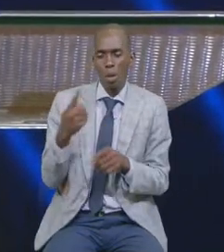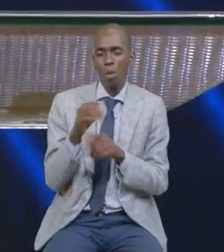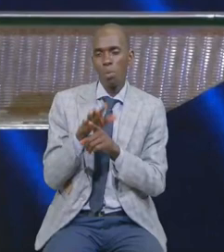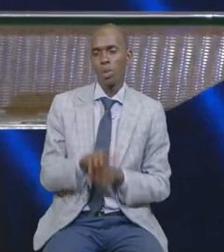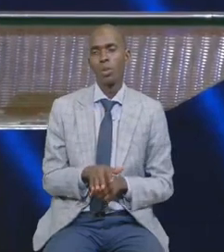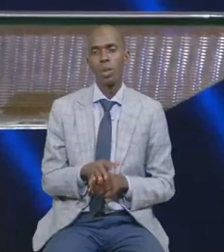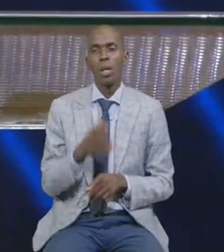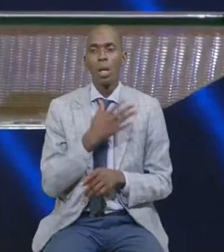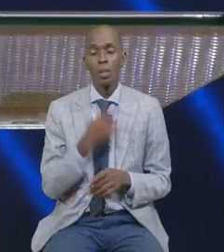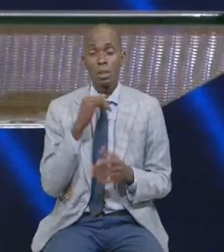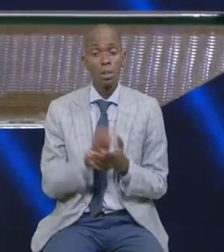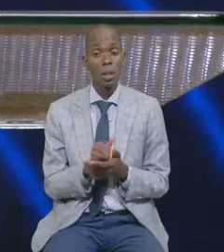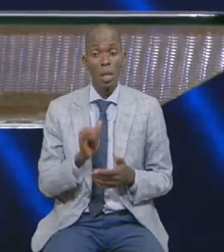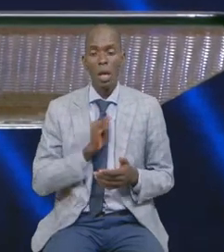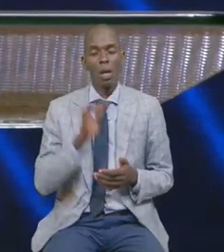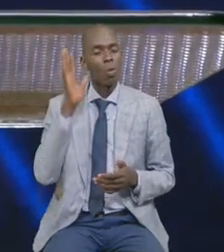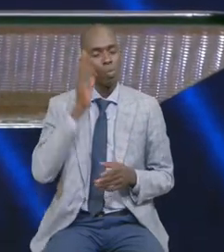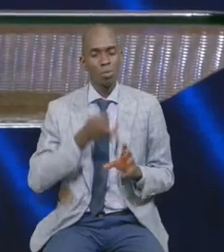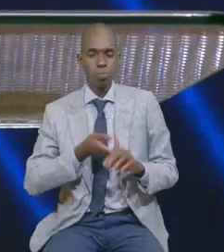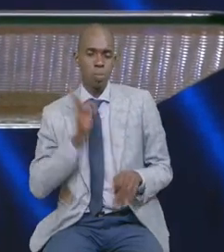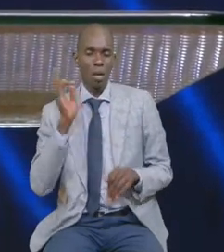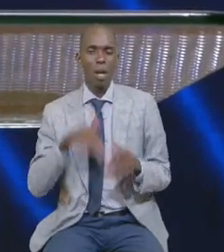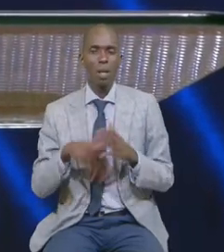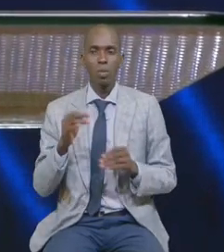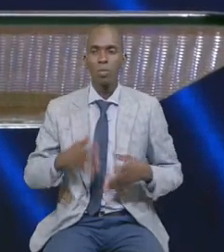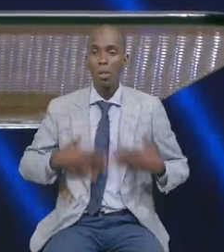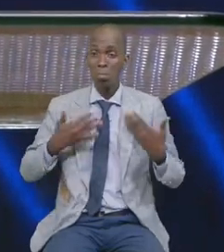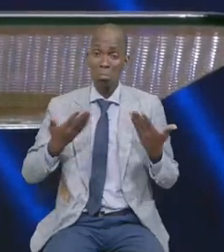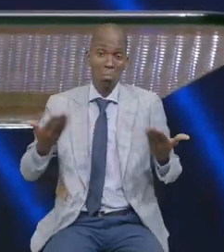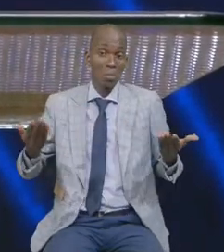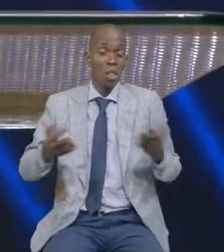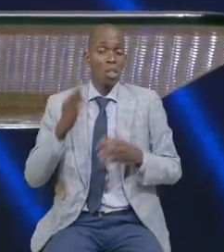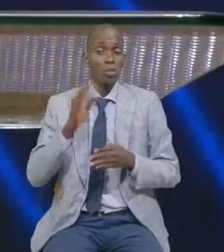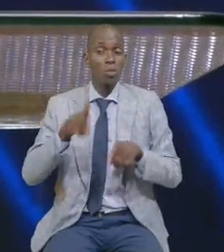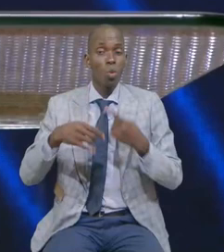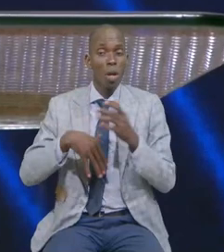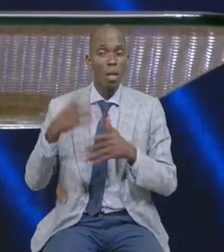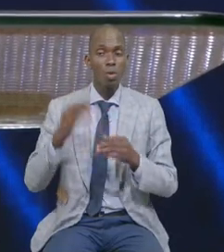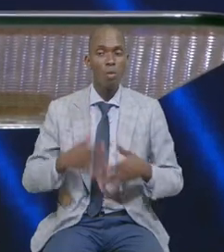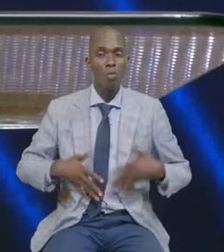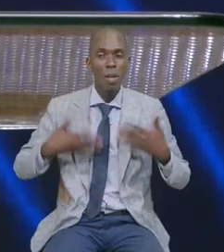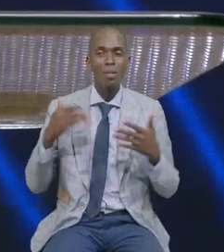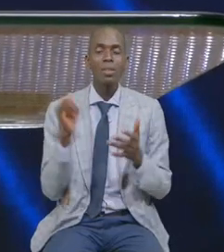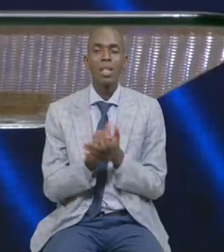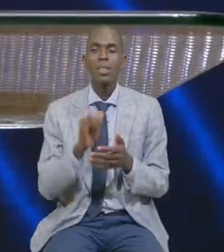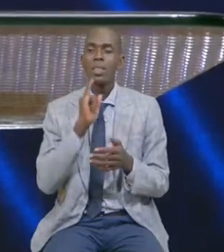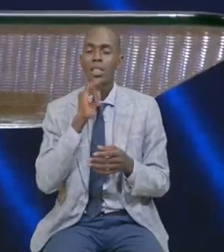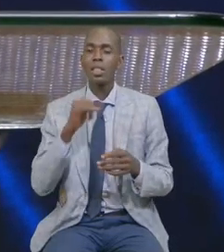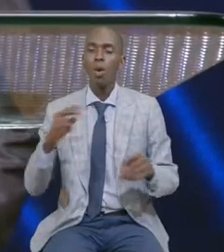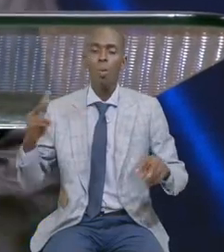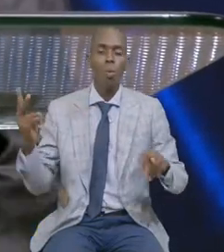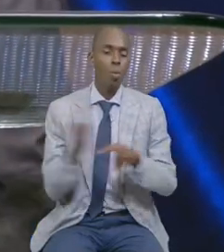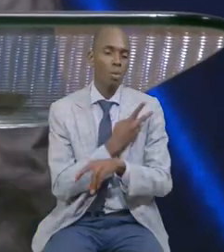I get out of life. When you get out of life, that is the worst. If